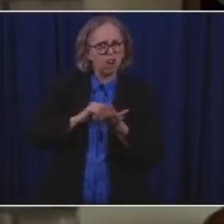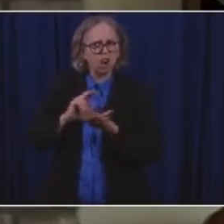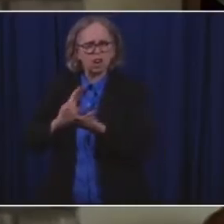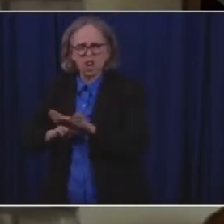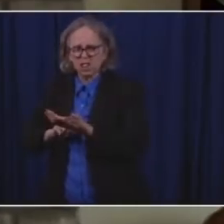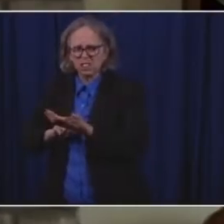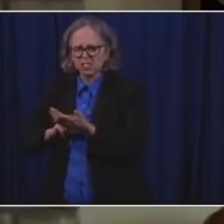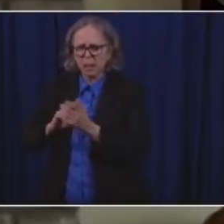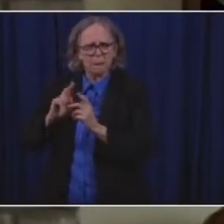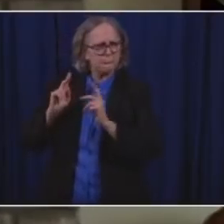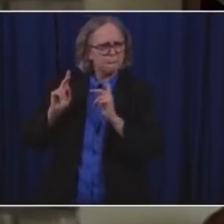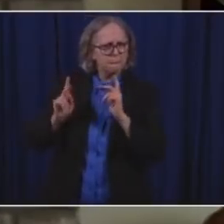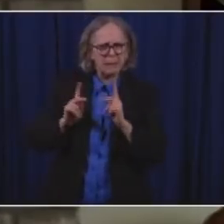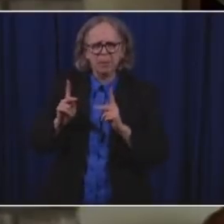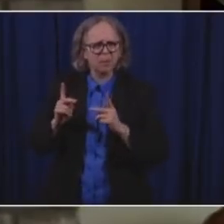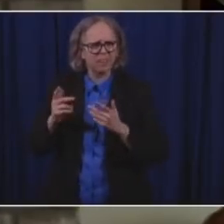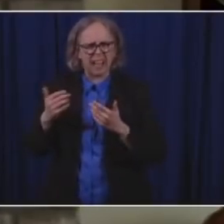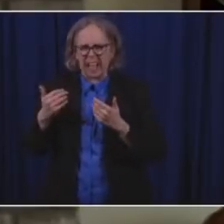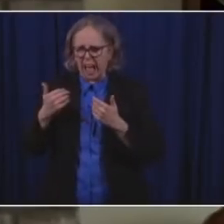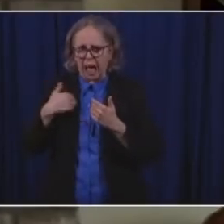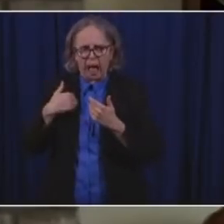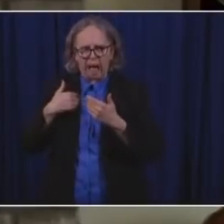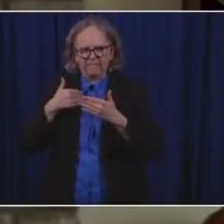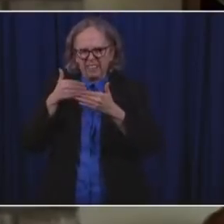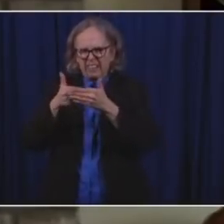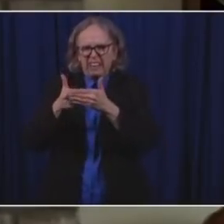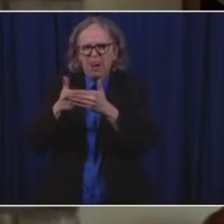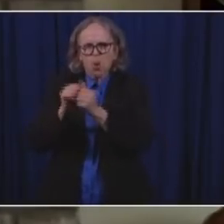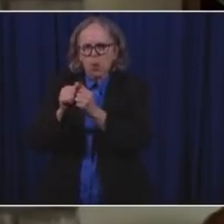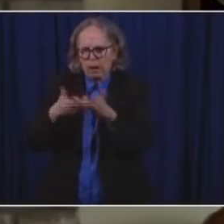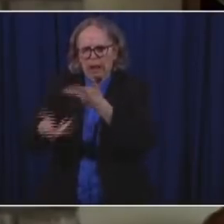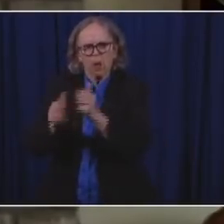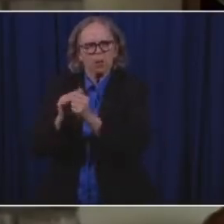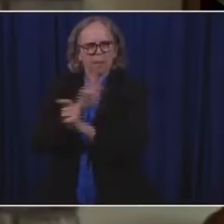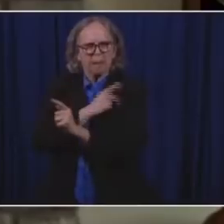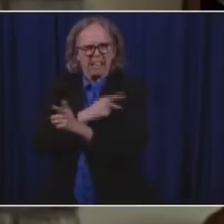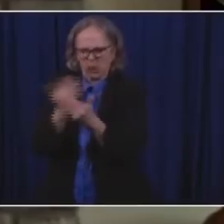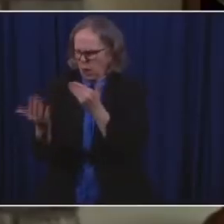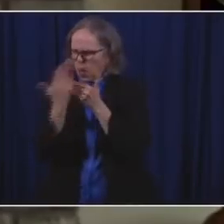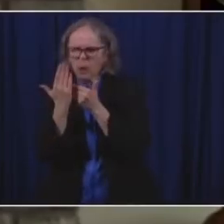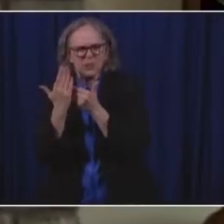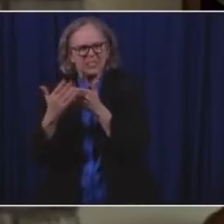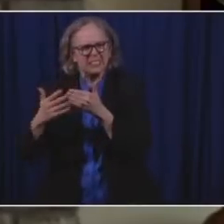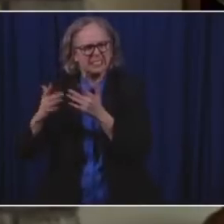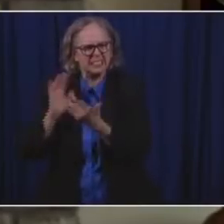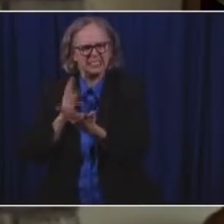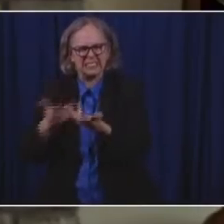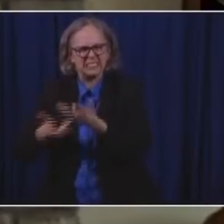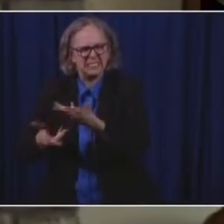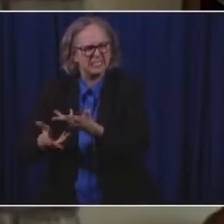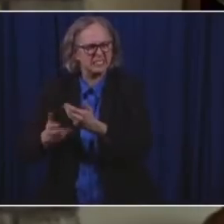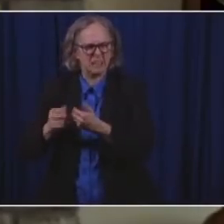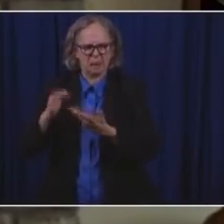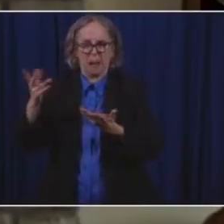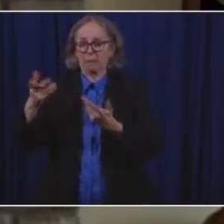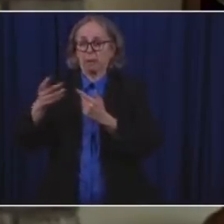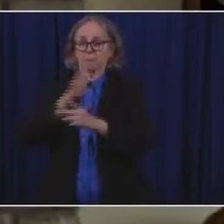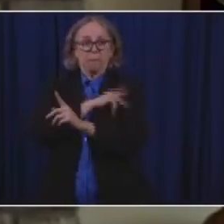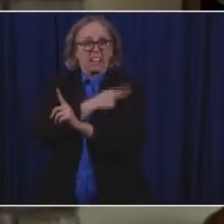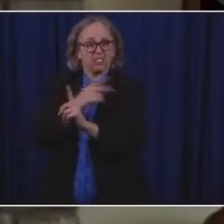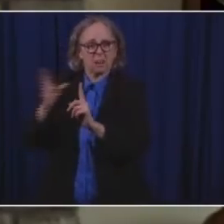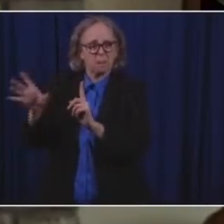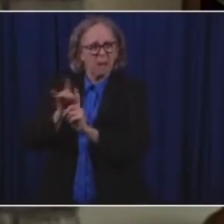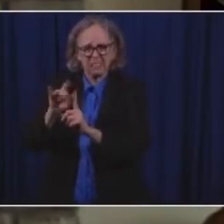have contact with patients who, are positive for COVID. Doctor, you want to add